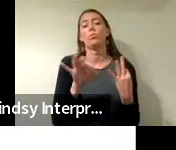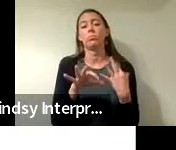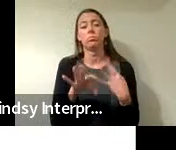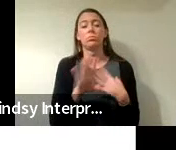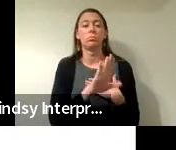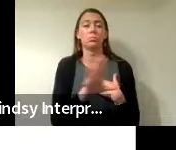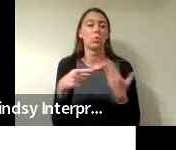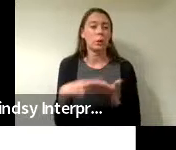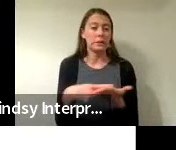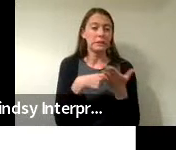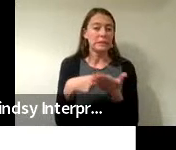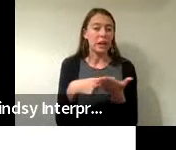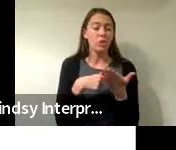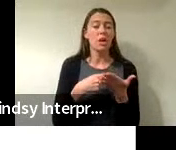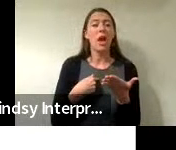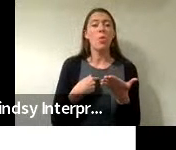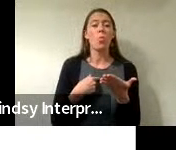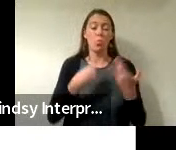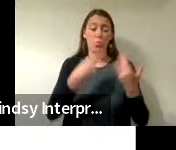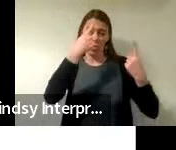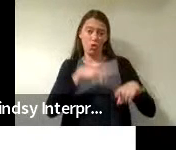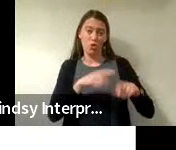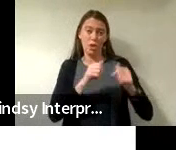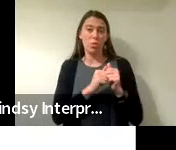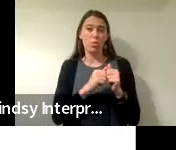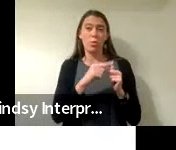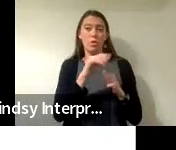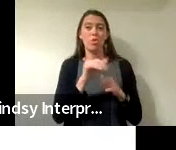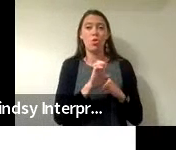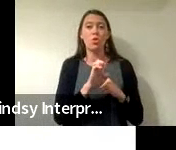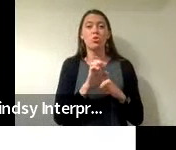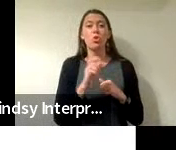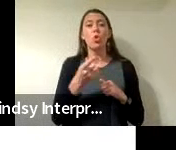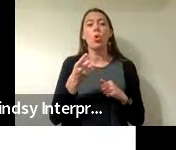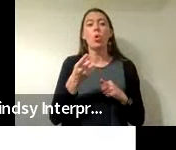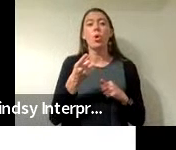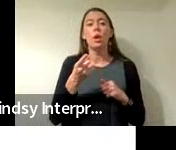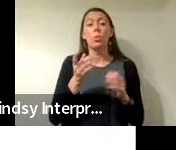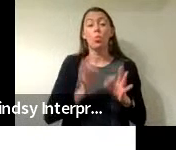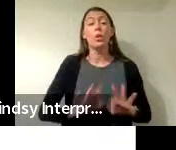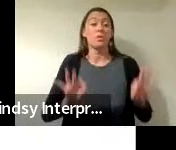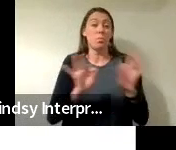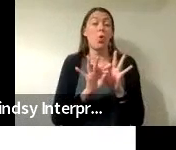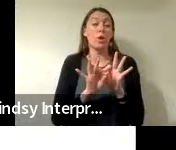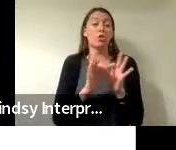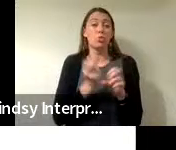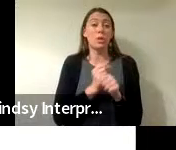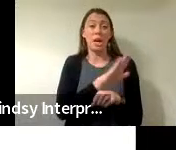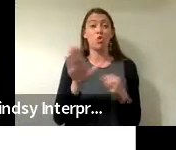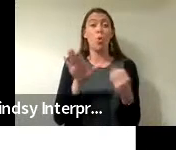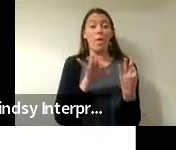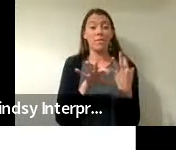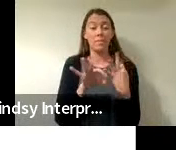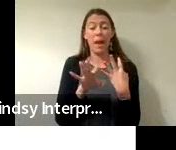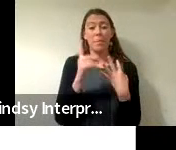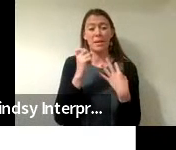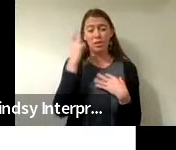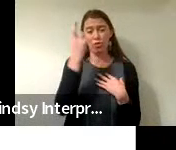that we welcome your criticism and your feedback, because we're here to reduce barriers